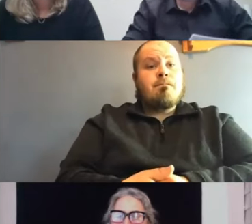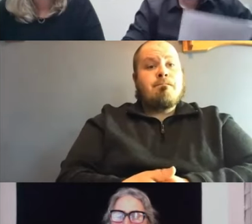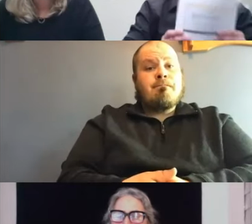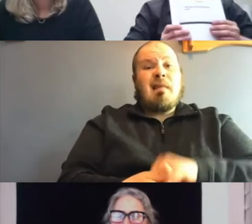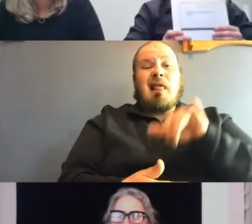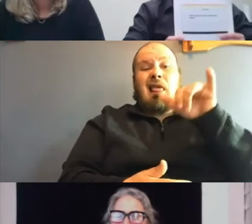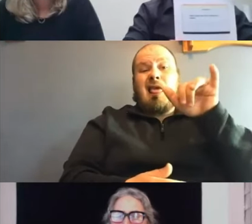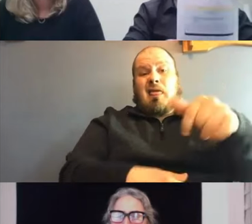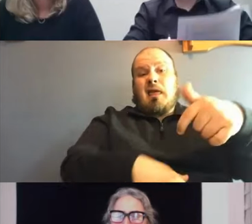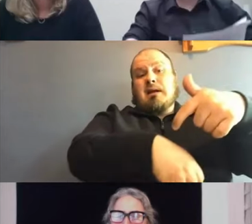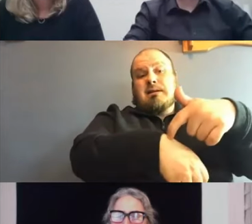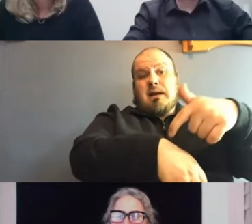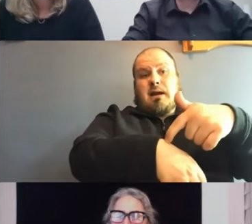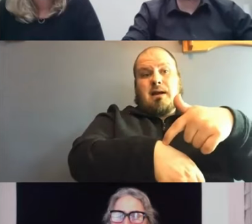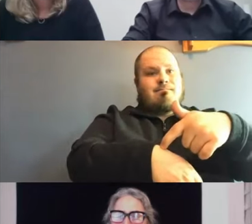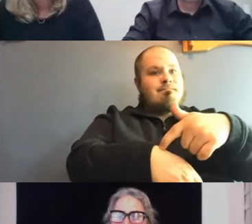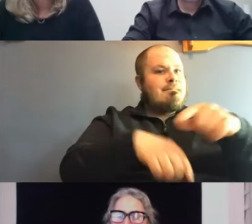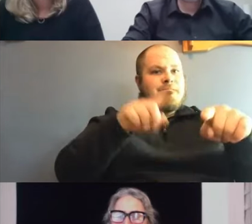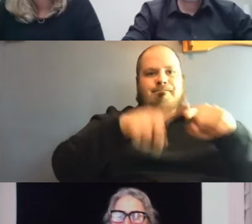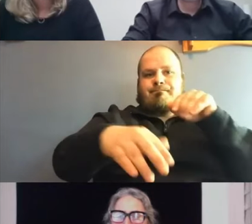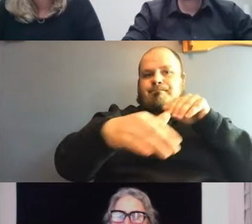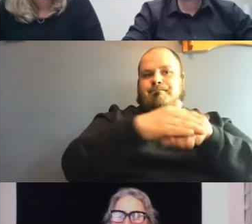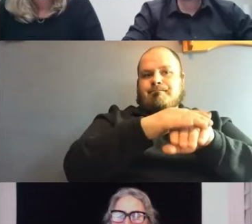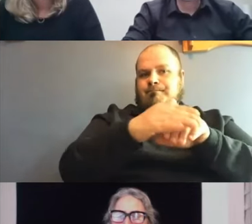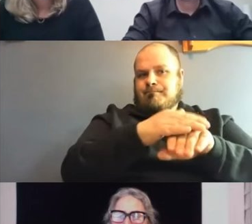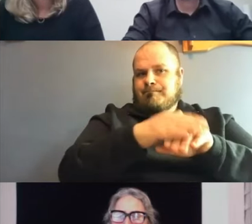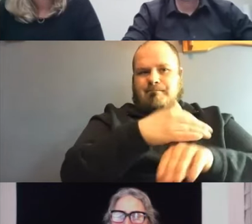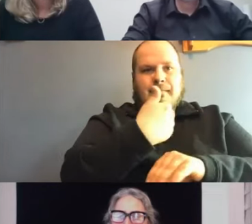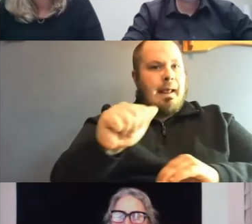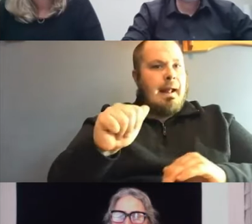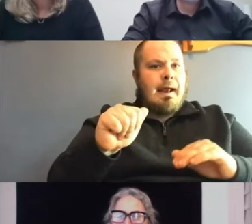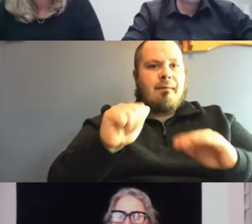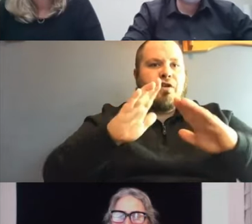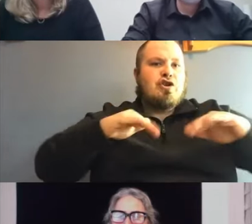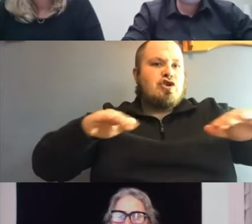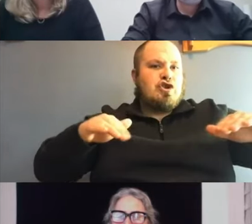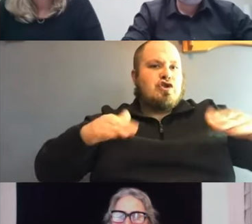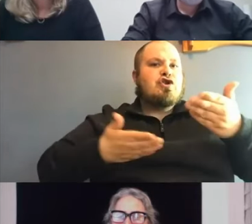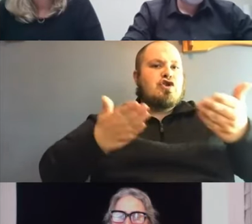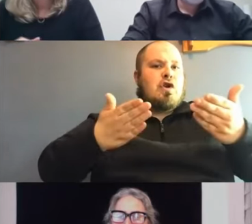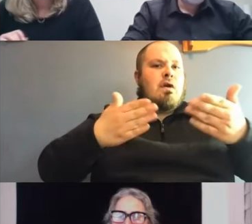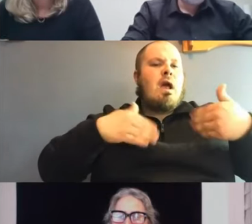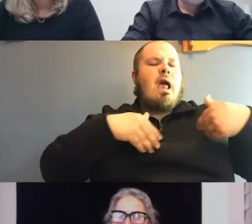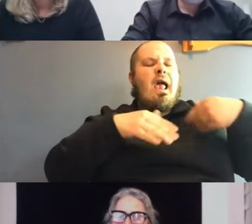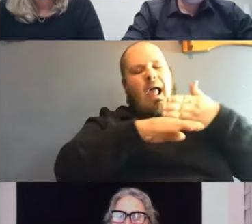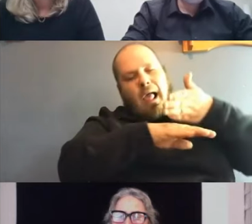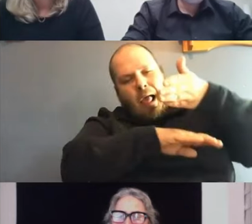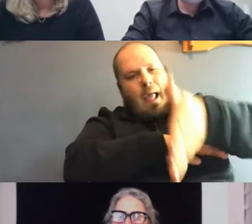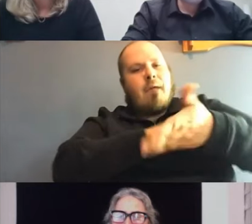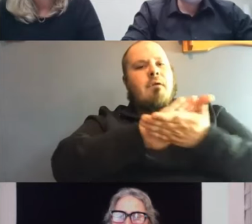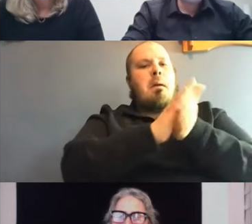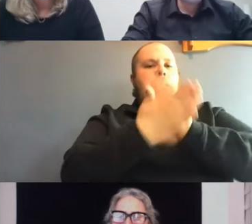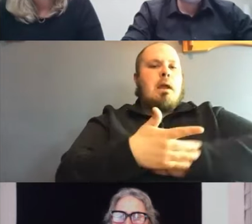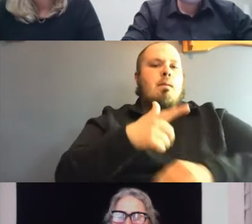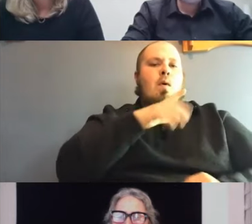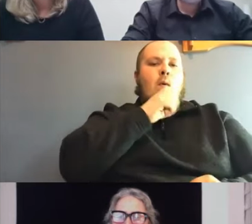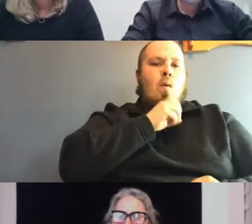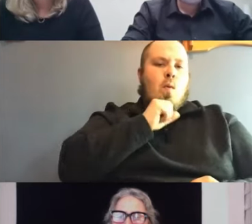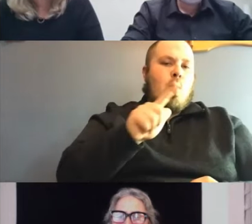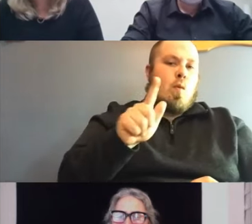point, you can no longer access any of the children's services upon turning 21. But if you